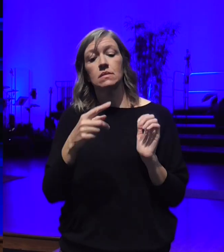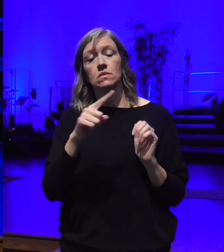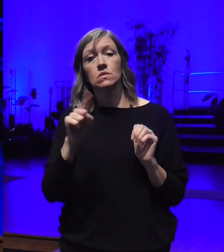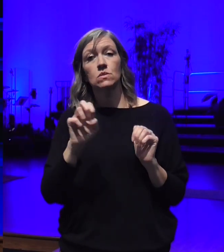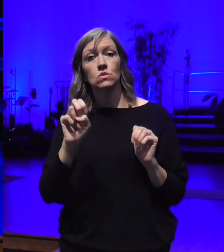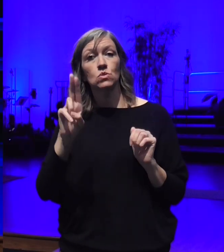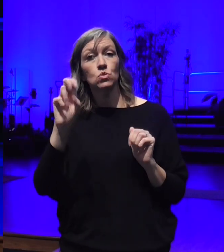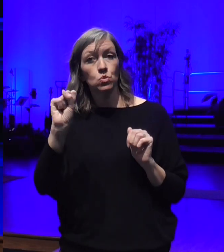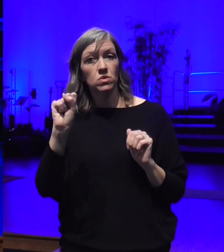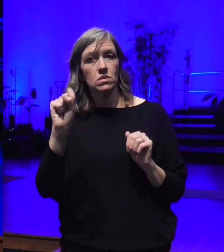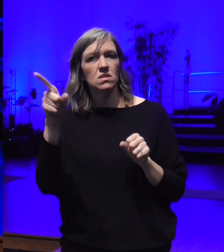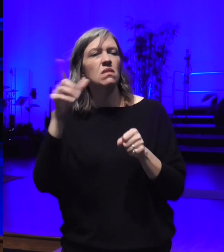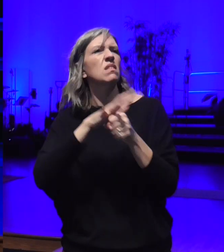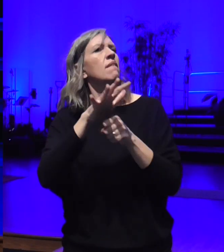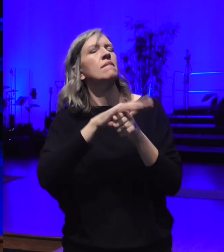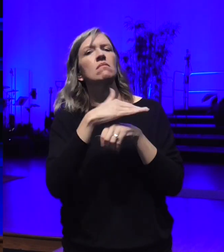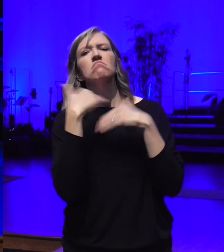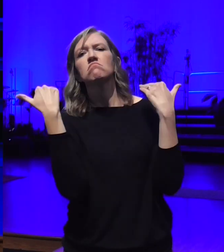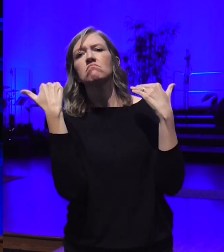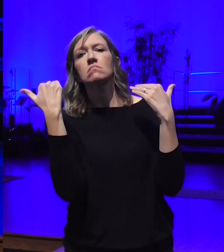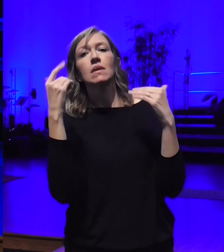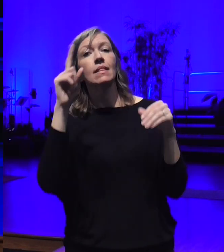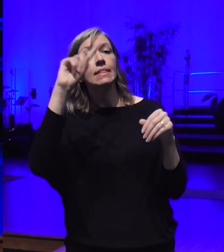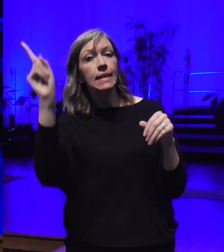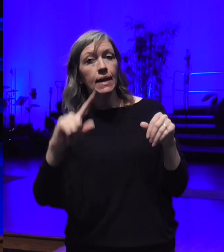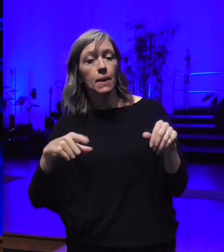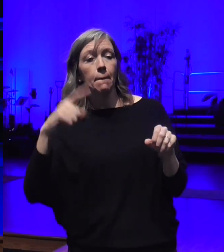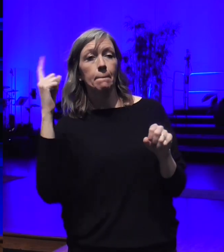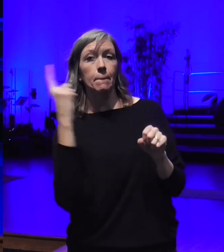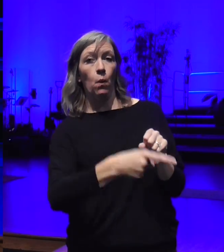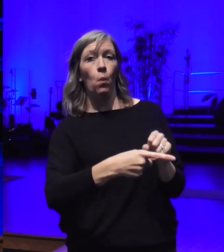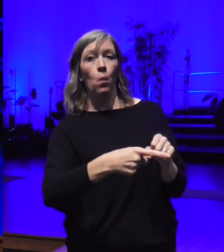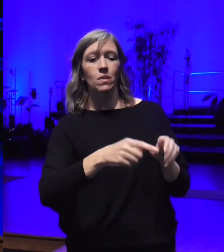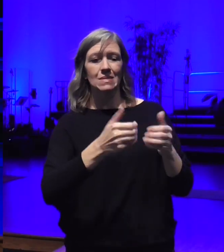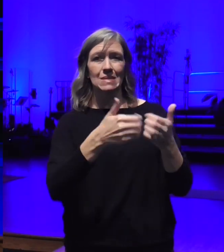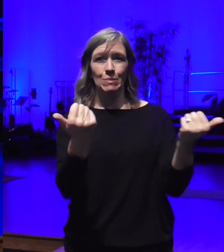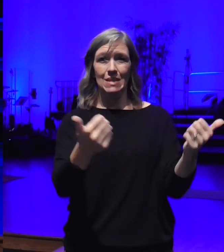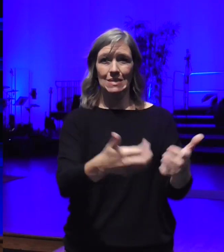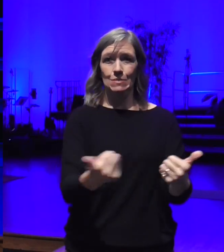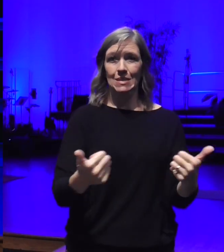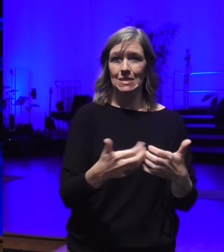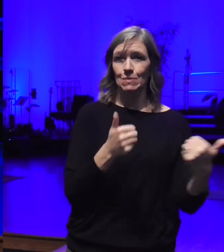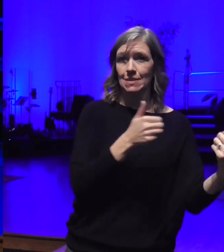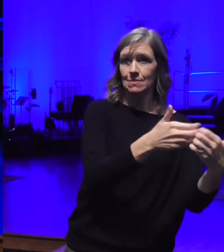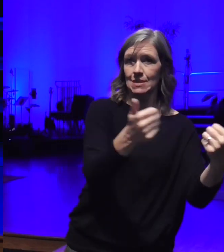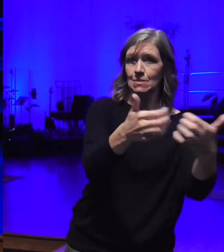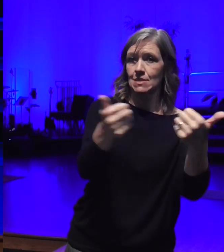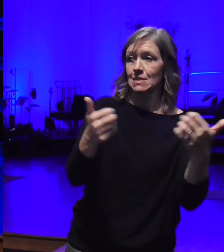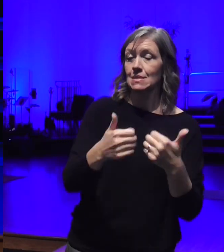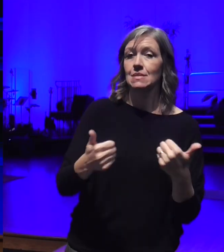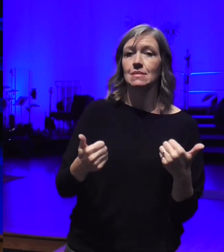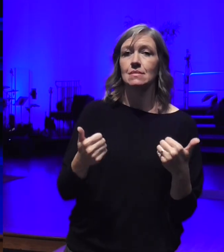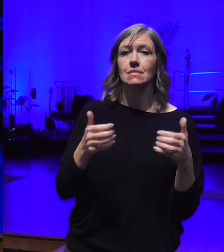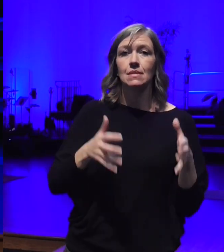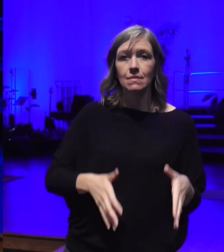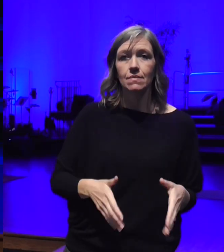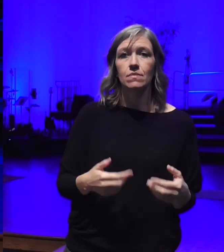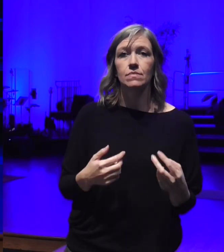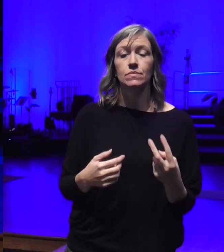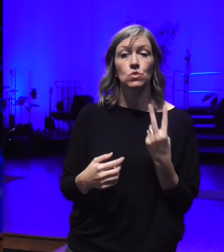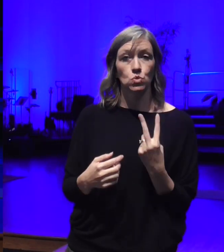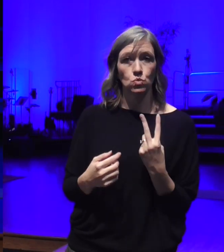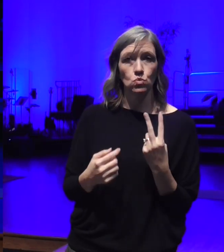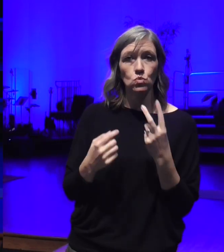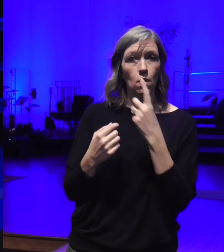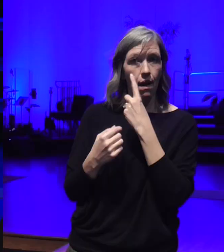and so he takes his lightning bolt and he splits all of us in 2. So from now on, we have 2 eyes,